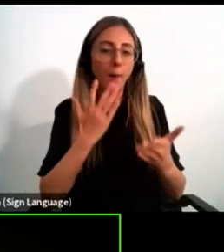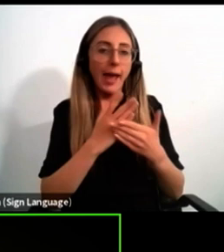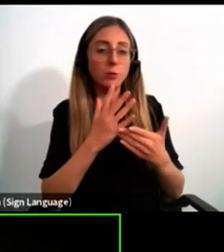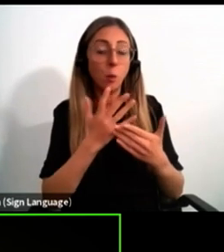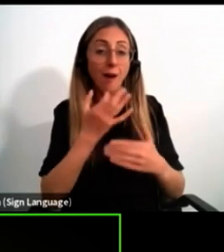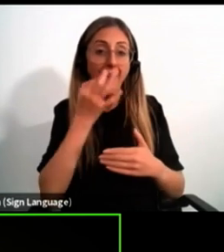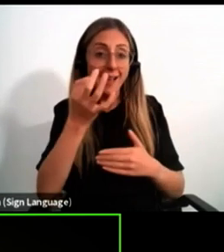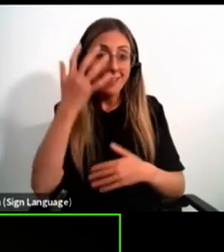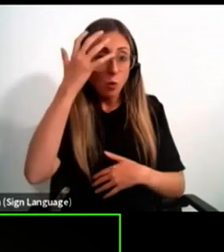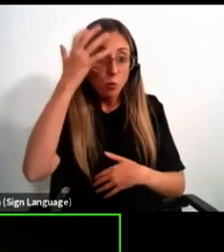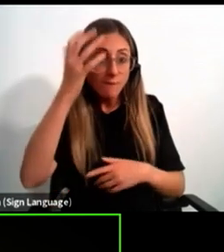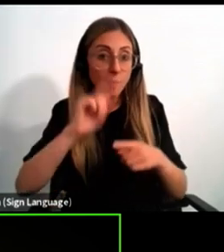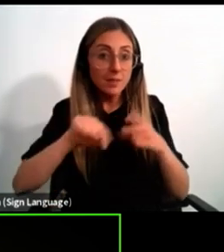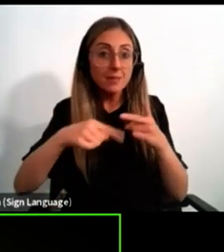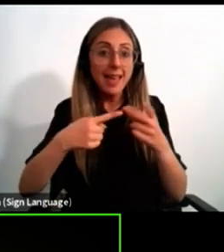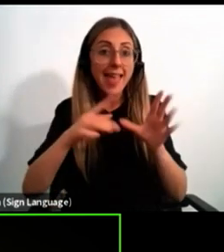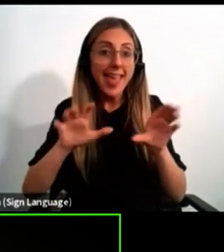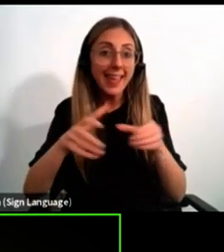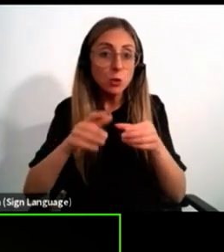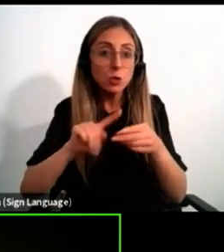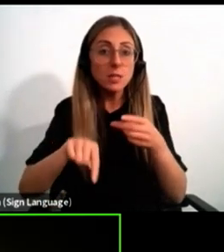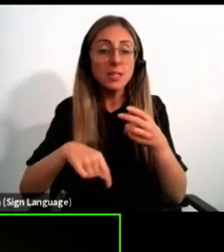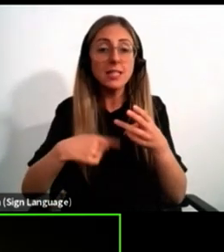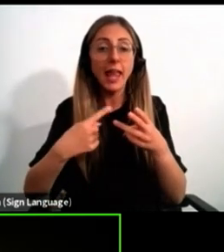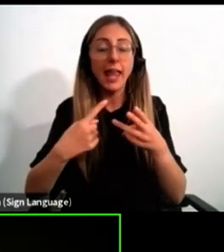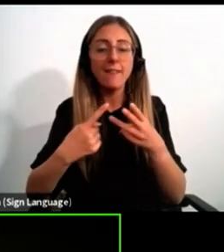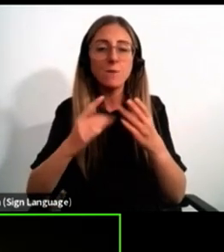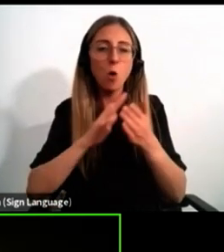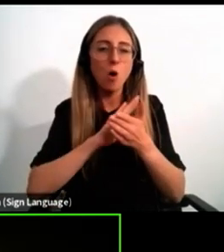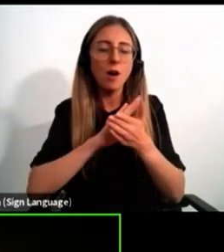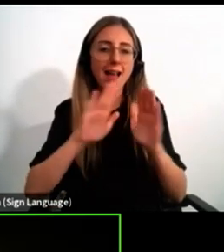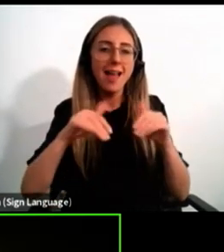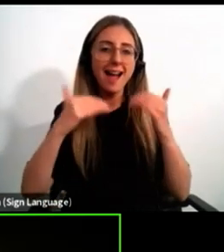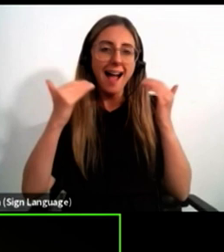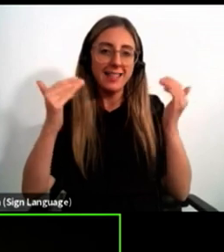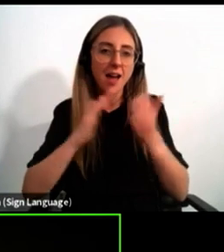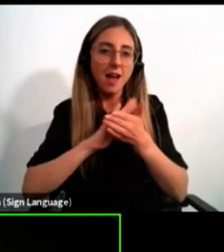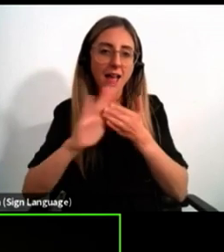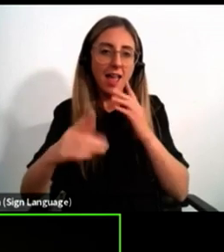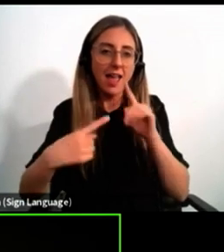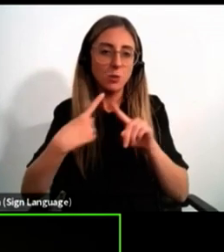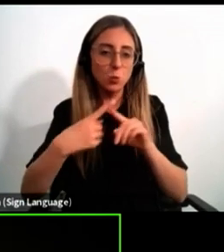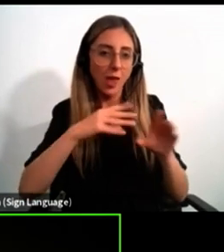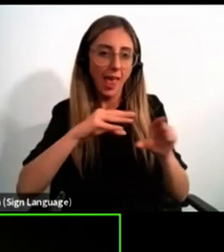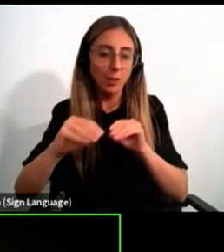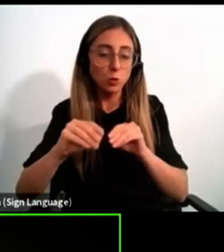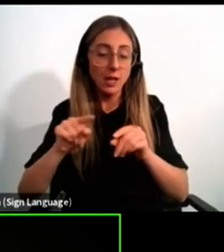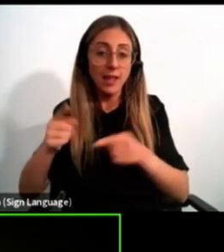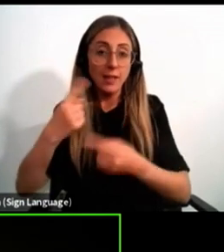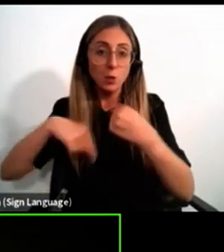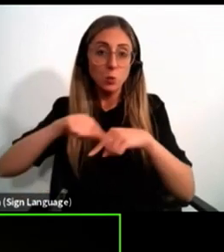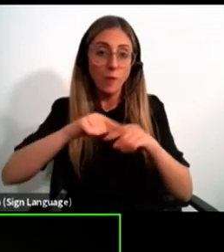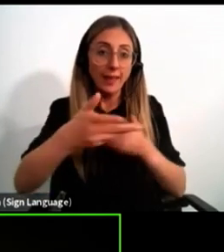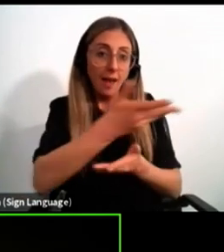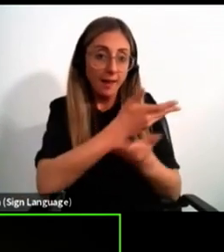the government, by the agency responsible for higher education, and they need to encourage this dialogue so that